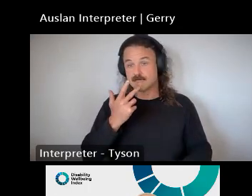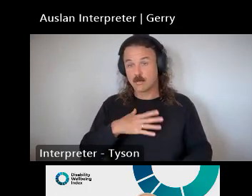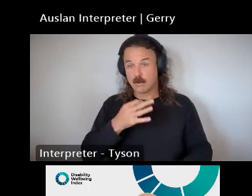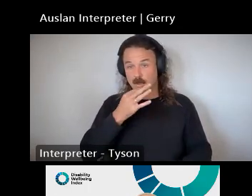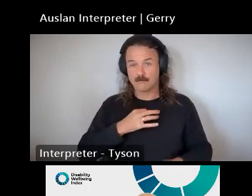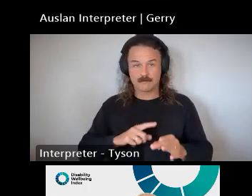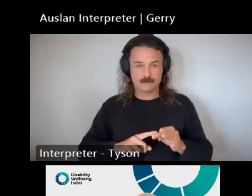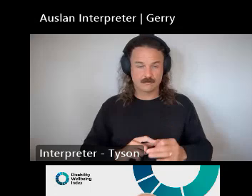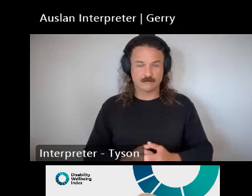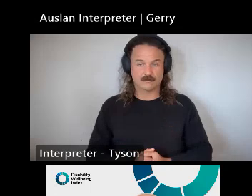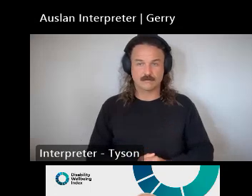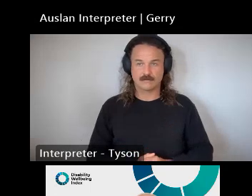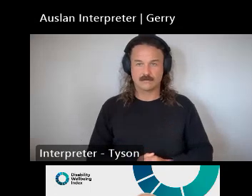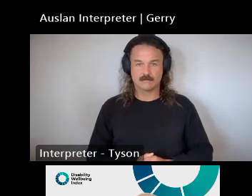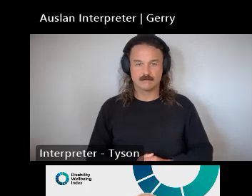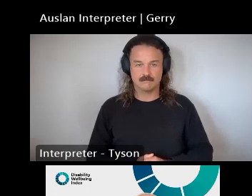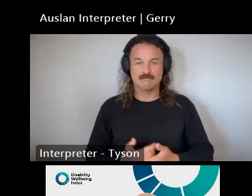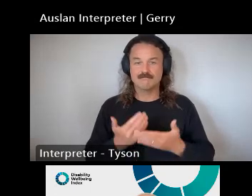Thanks, Kosday.